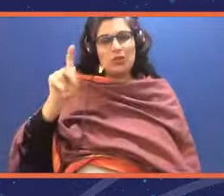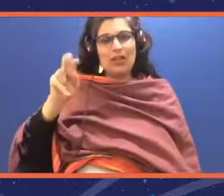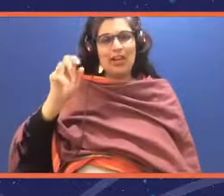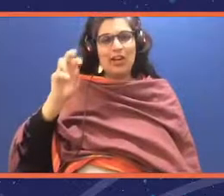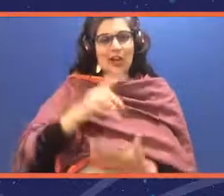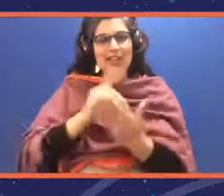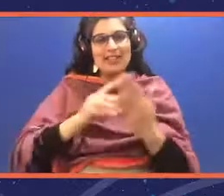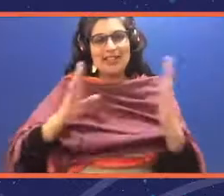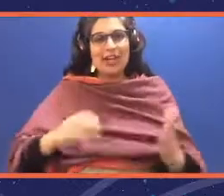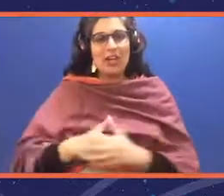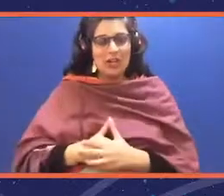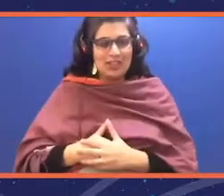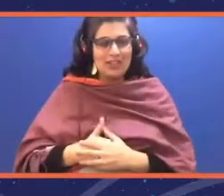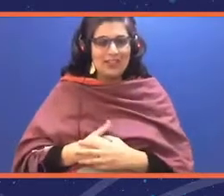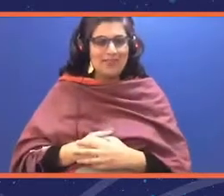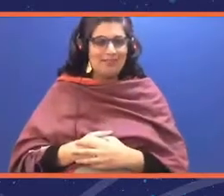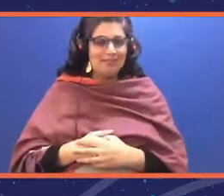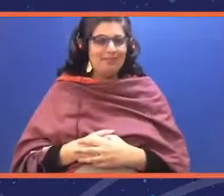Next slide.